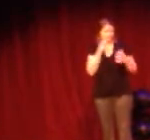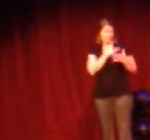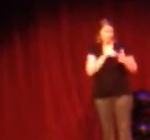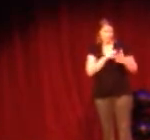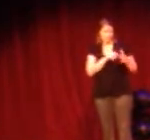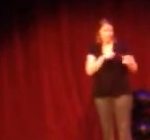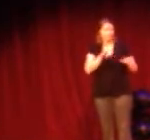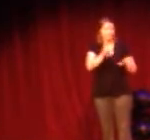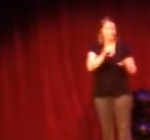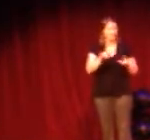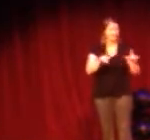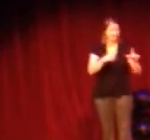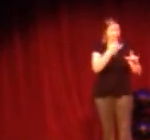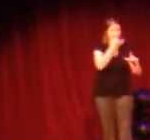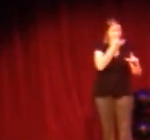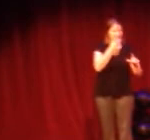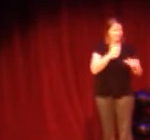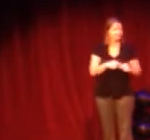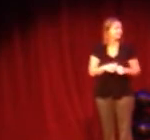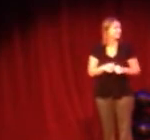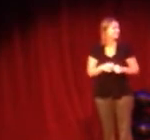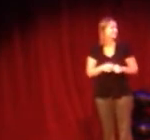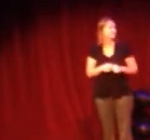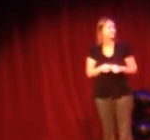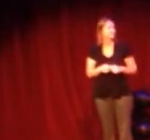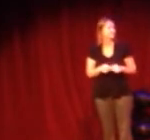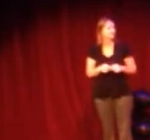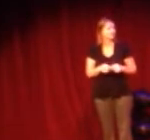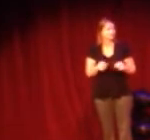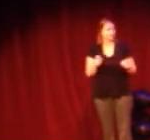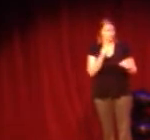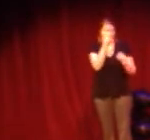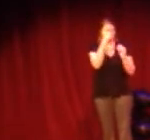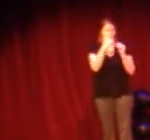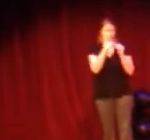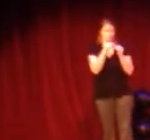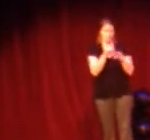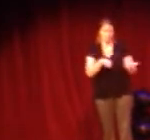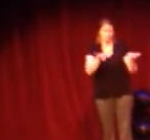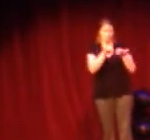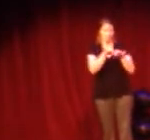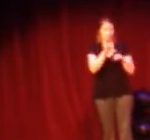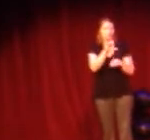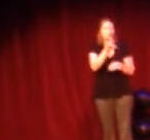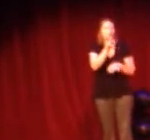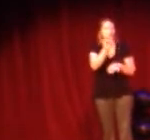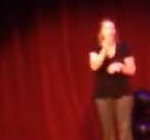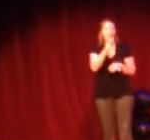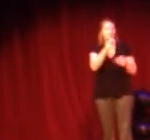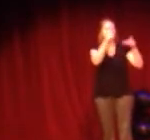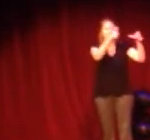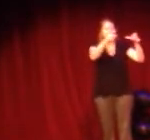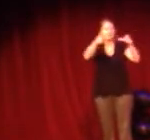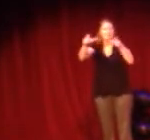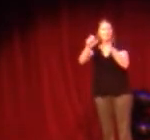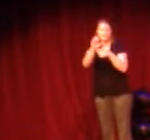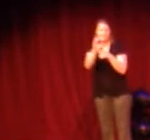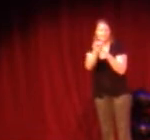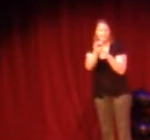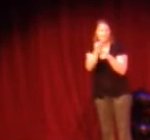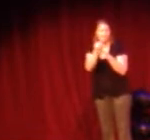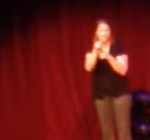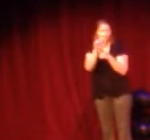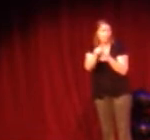on the left hand, super. Cool. And when you put it all together, oh, one more important one, the crash cymbals, all right? This is the exciting part of every